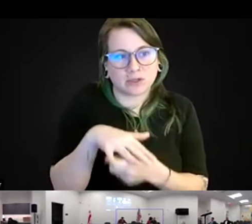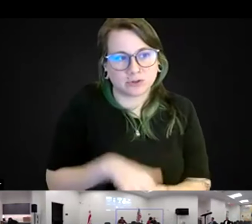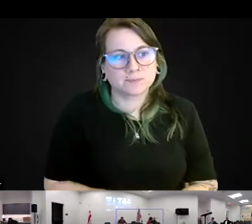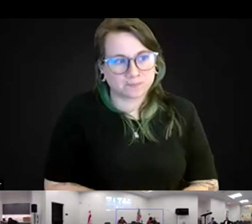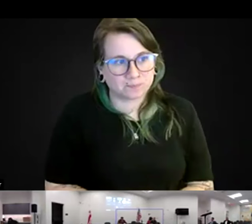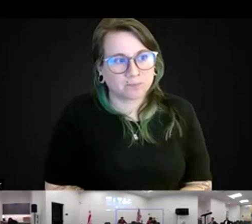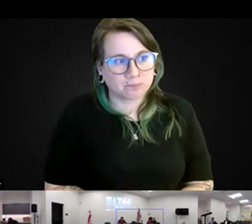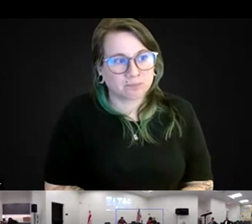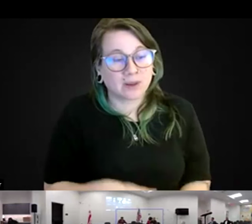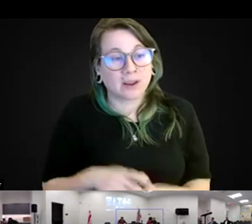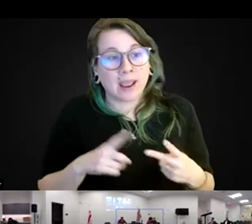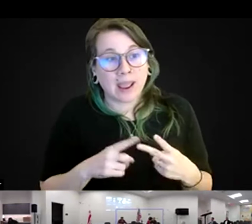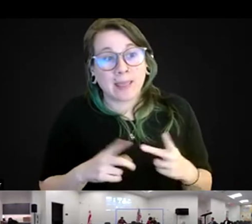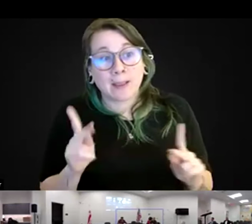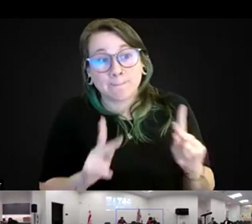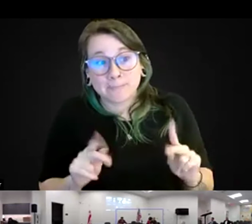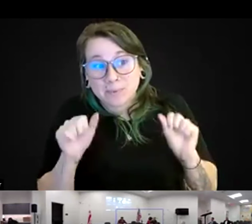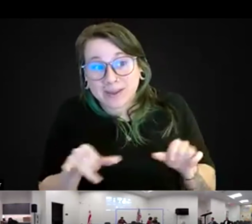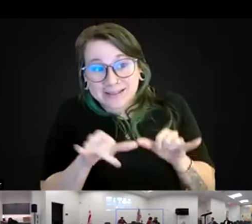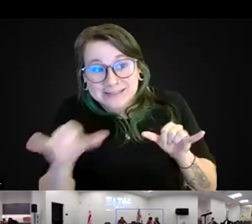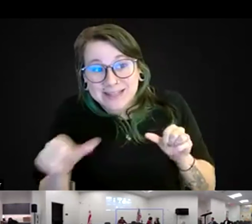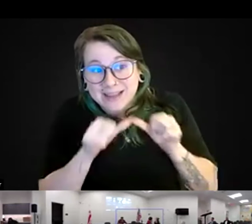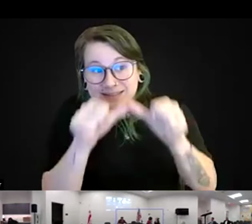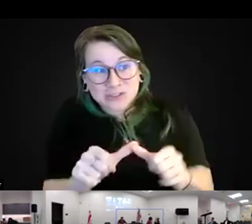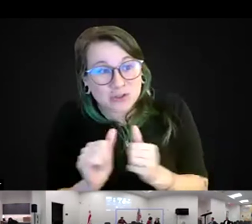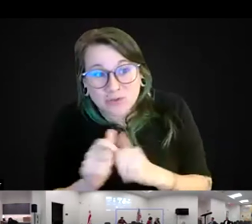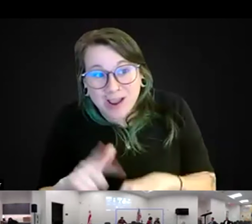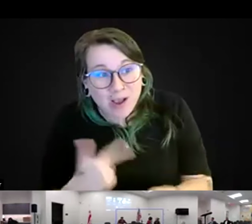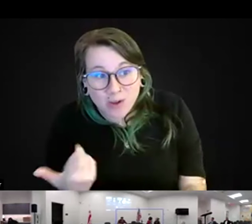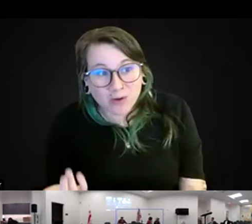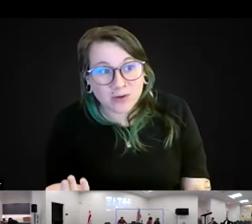Can people stay continuously for how long?